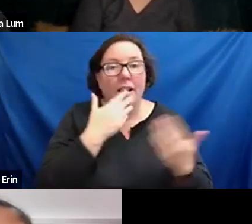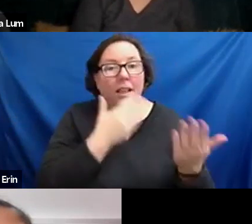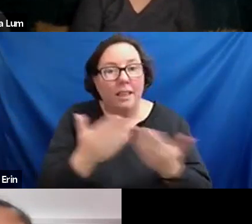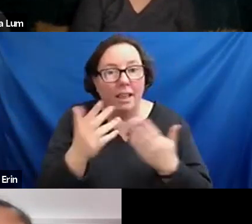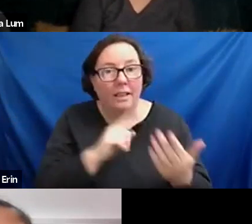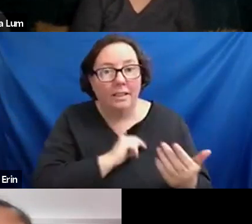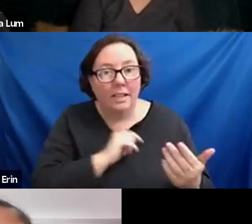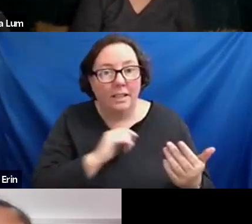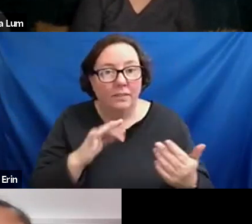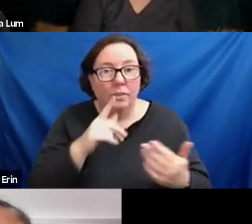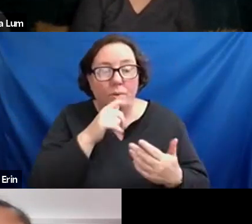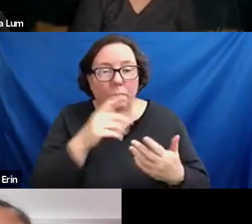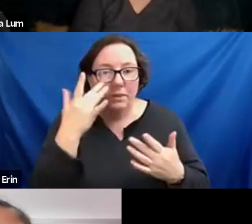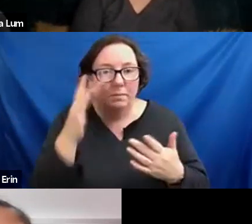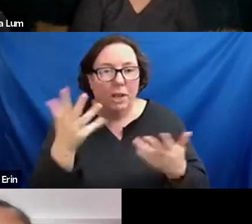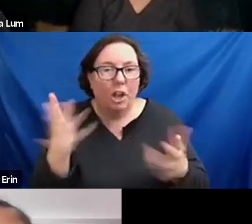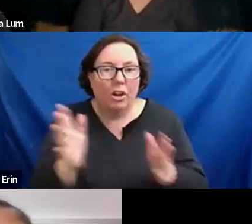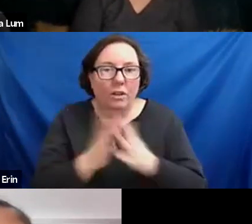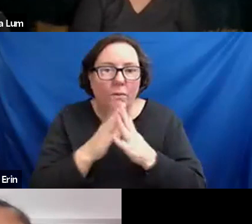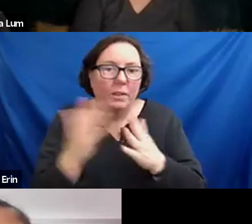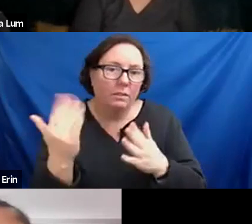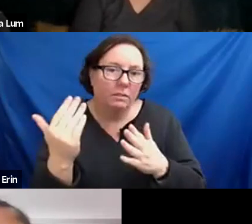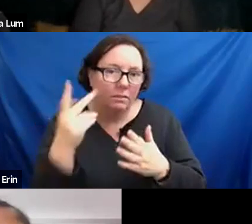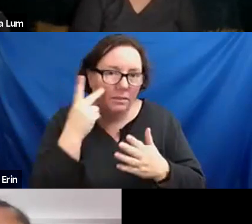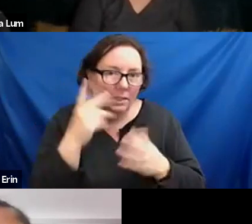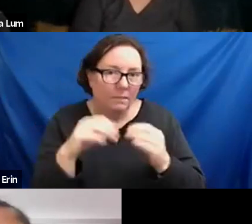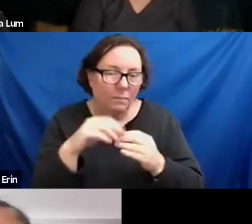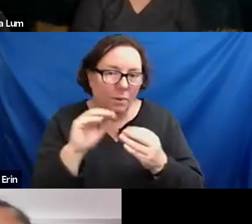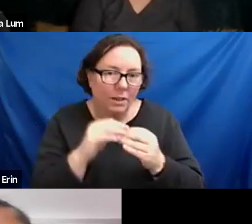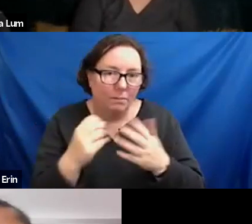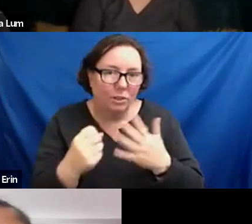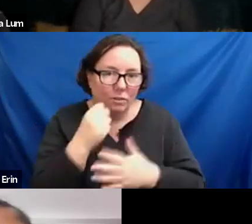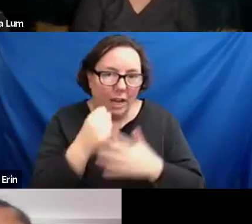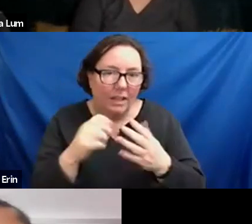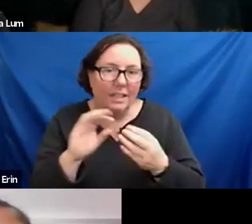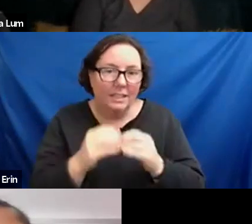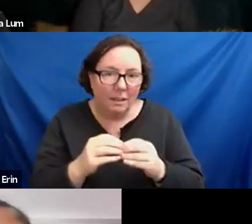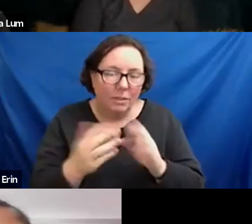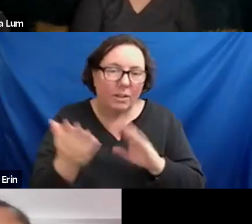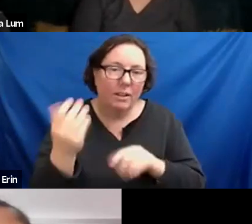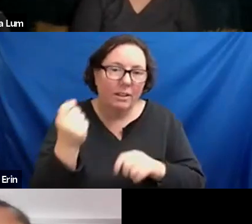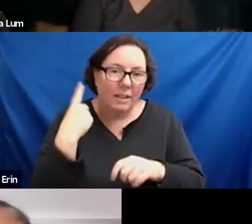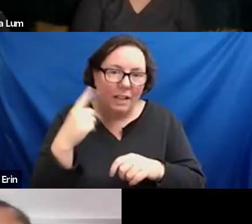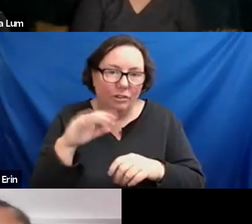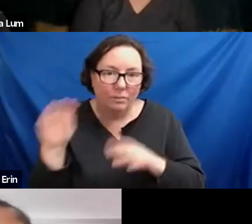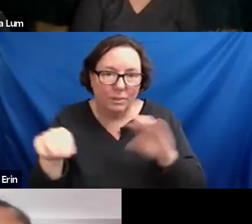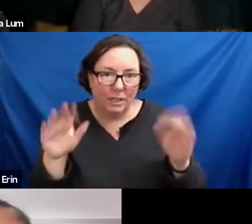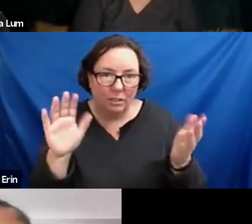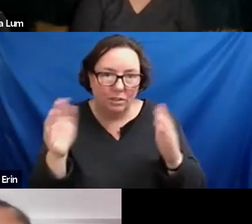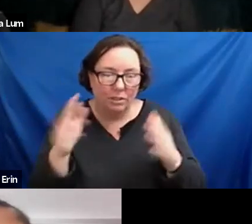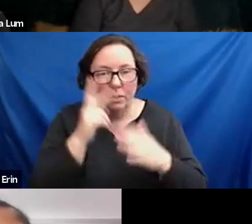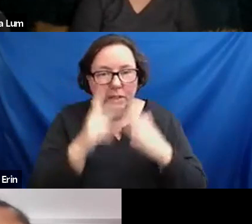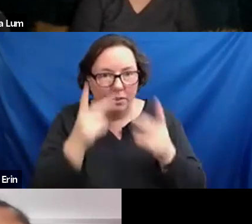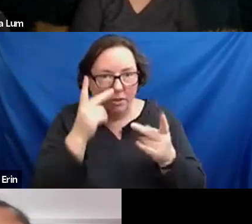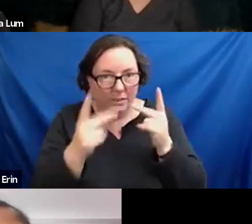who has smartly already requested more numbers around rankings, demographics, past year percentages, etc. We look forward to all of